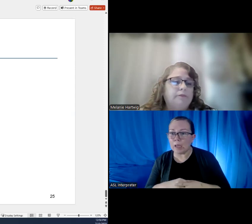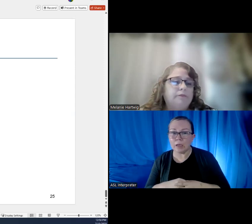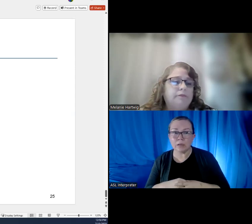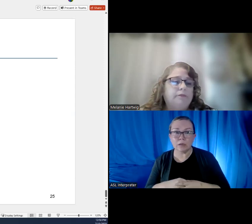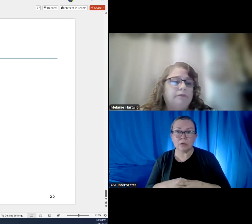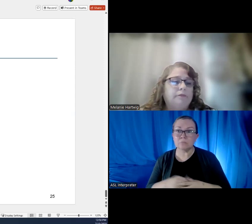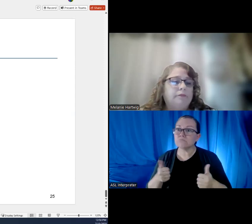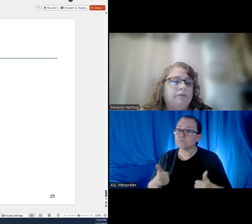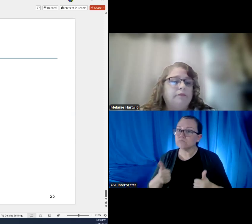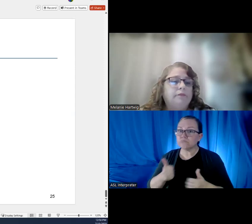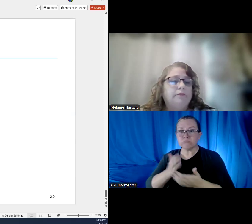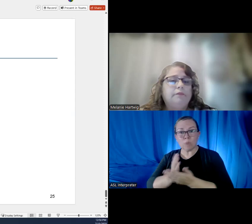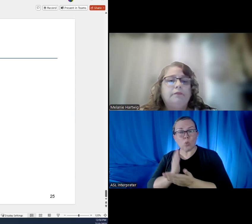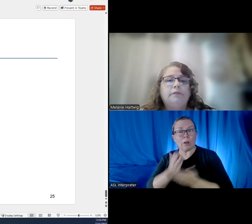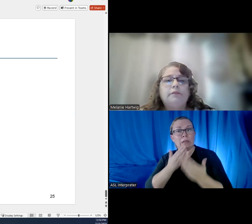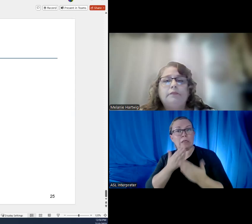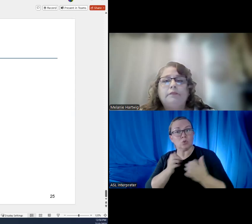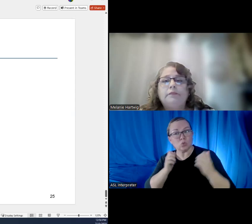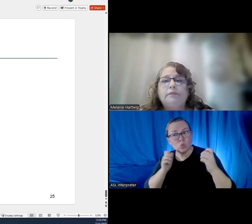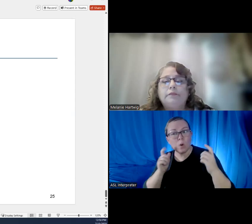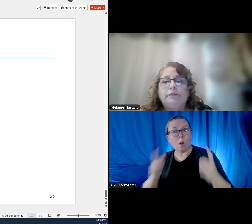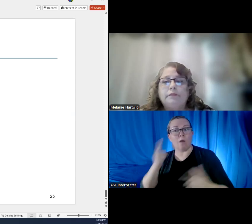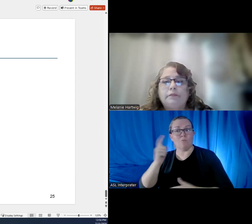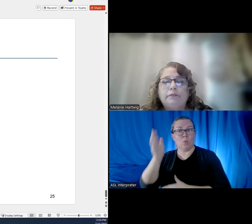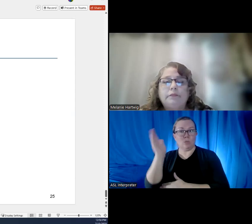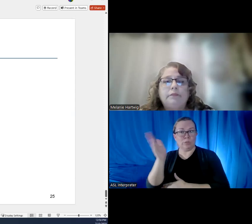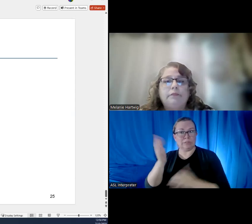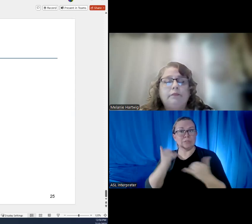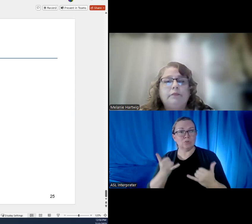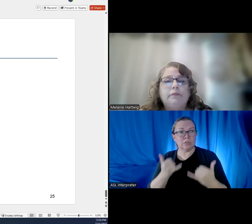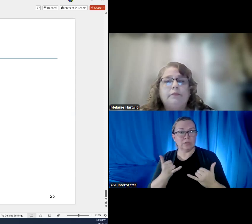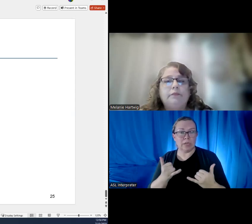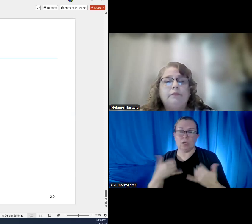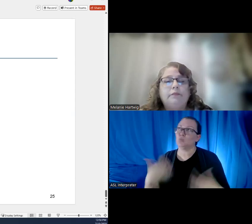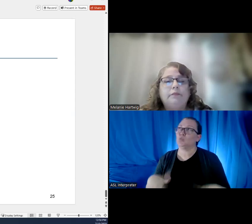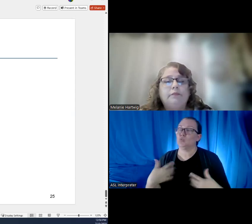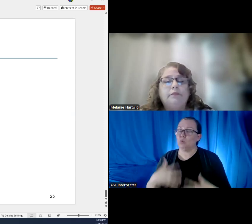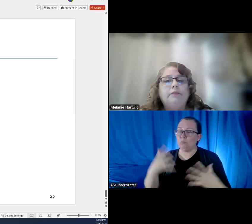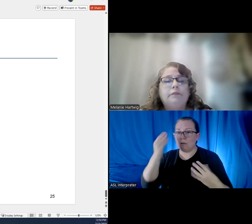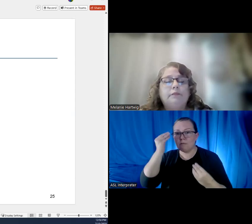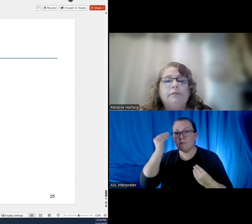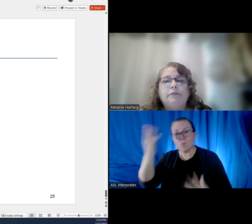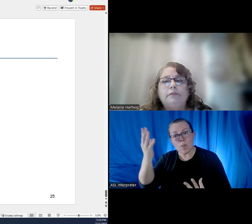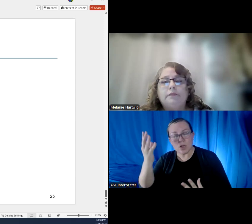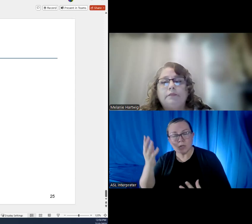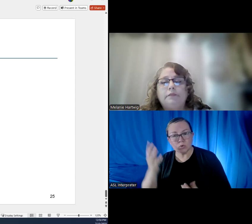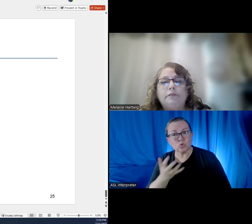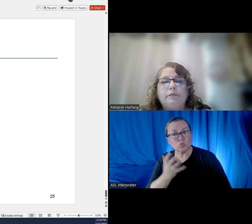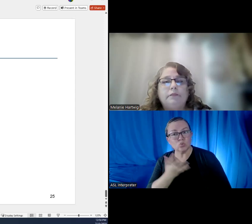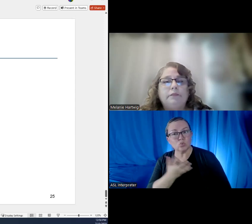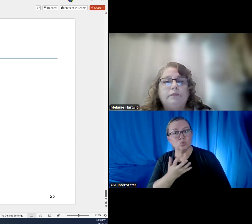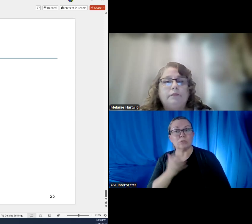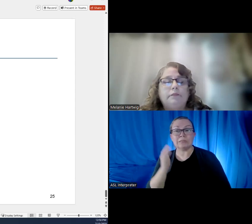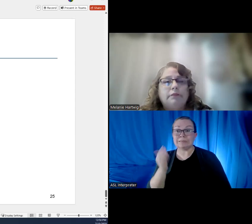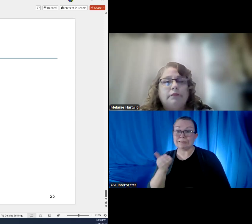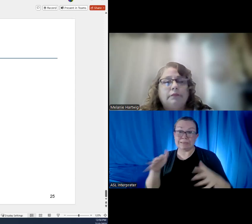All right. Thank you all for the presentation today. That was definitely informational, and seems like the